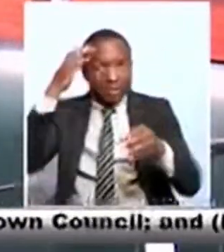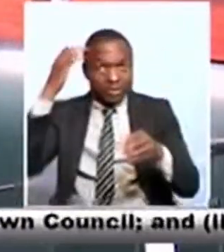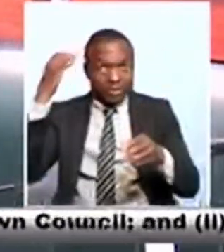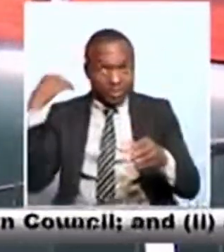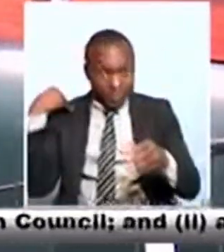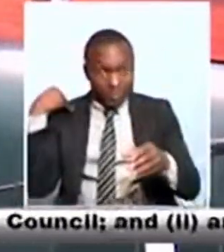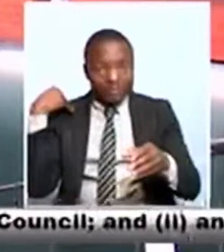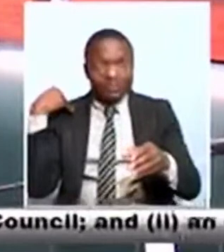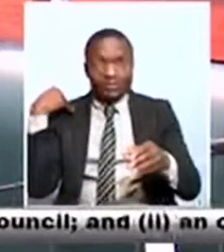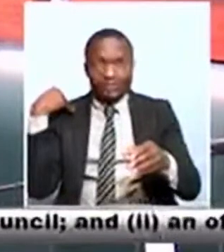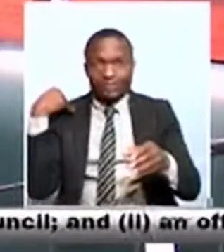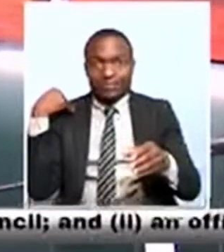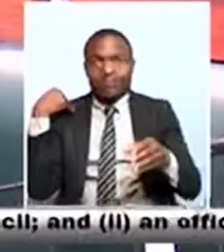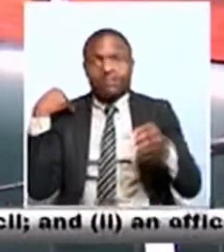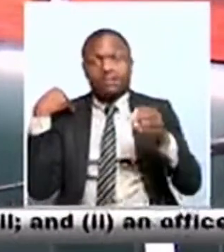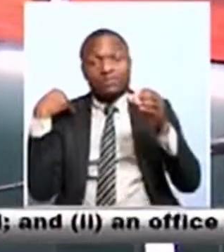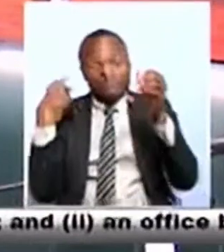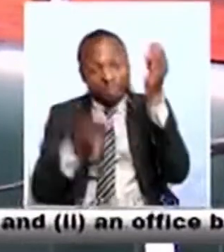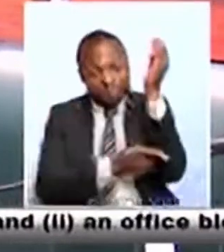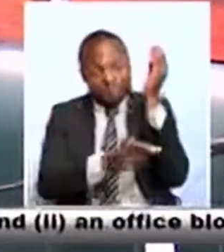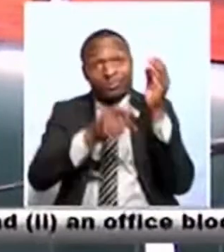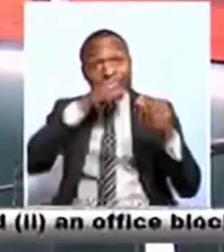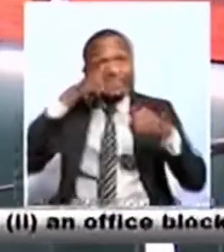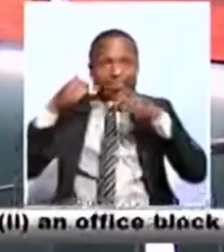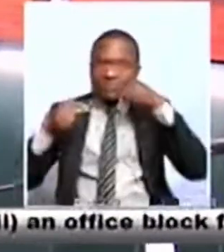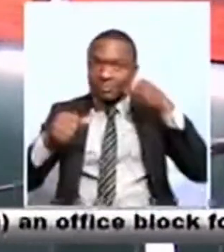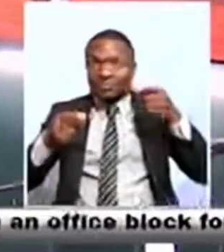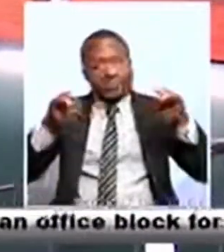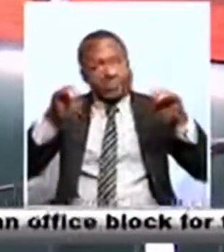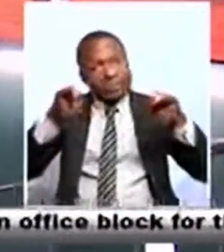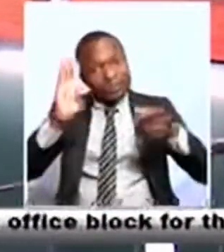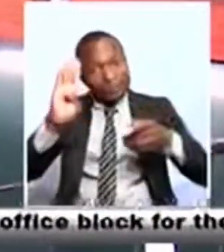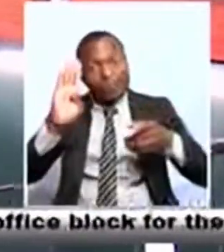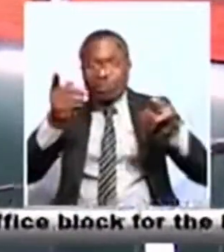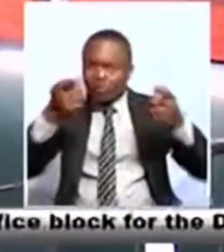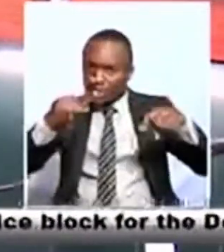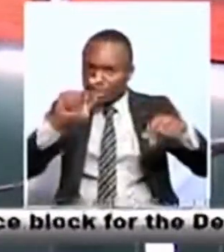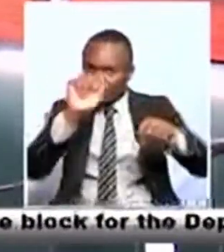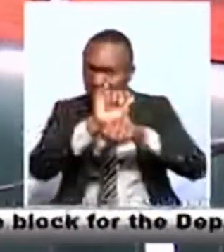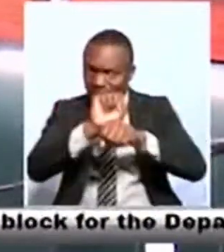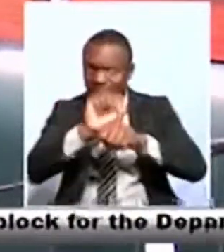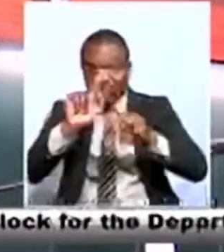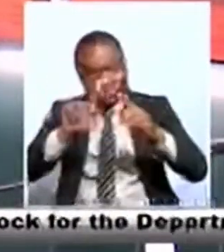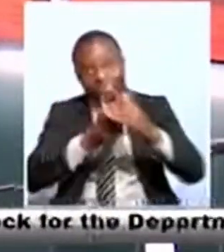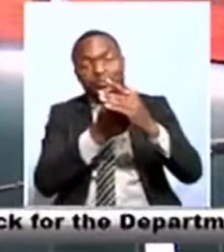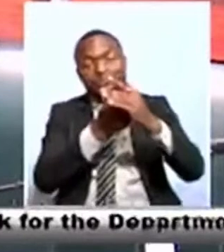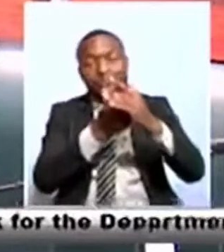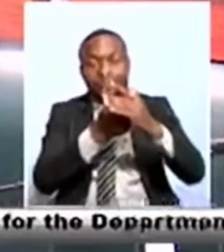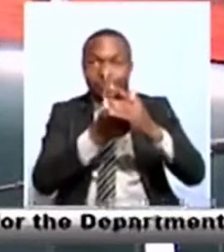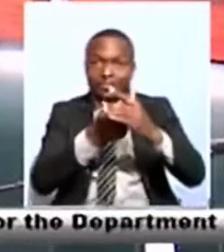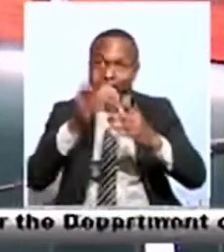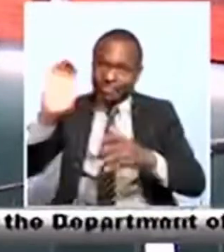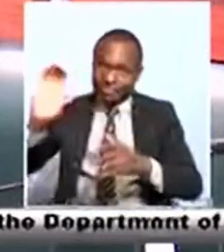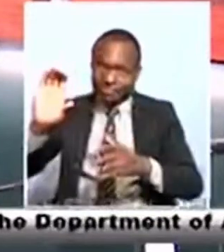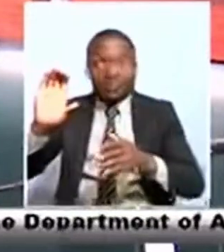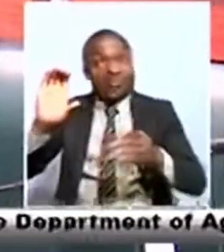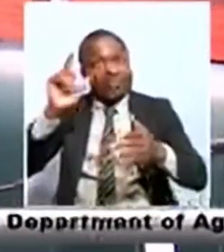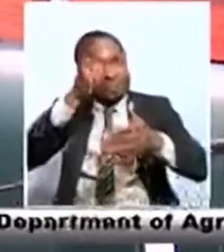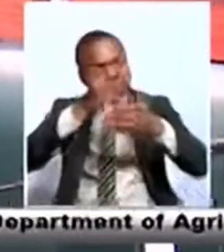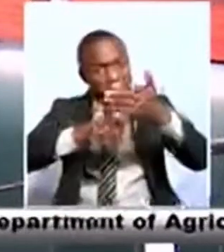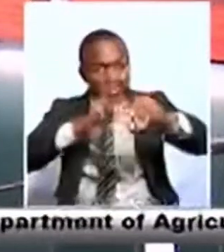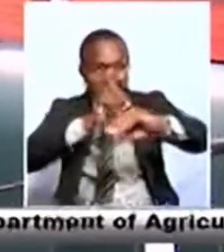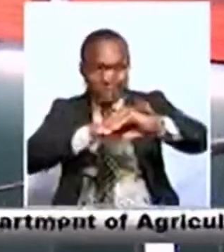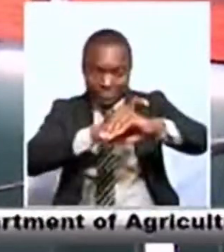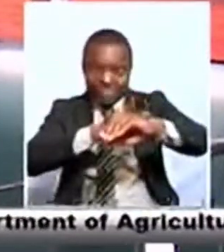Agriculture. B, when the works will resume. C, what the time